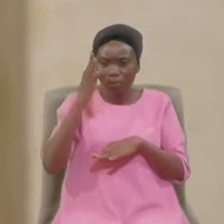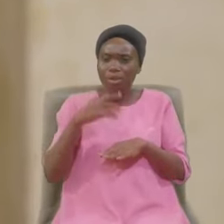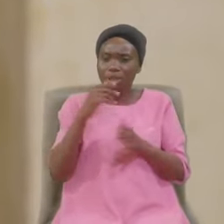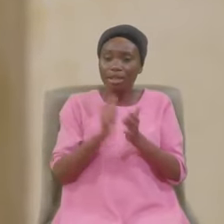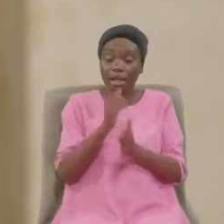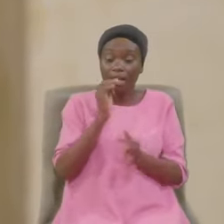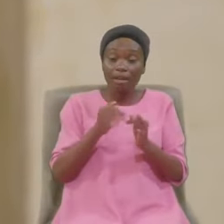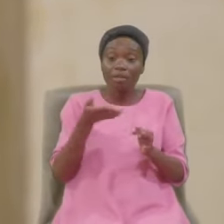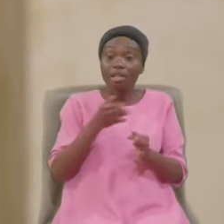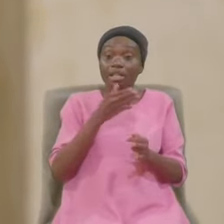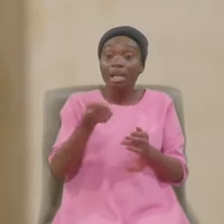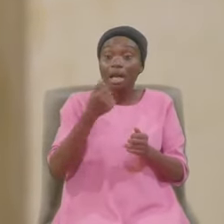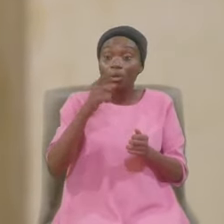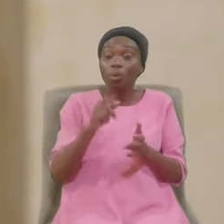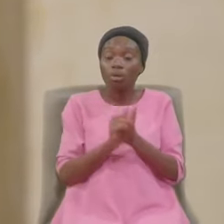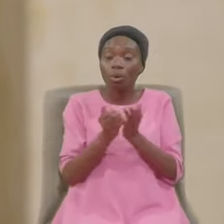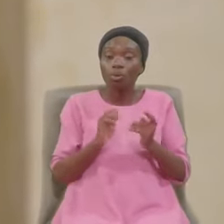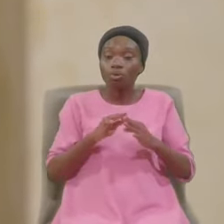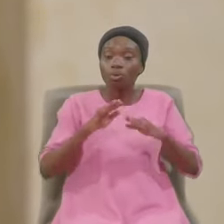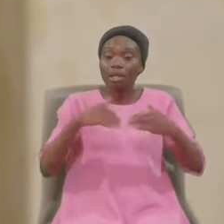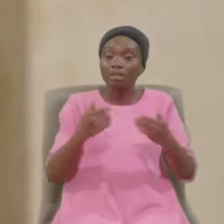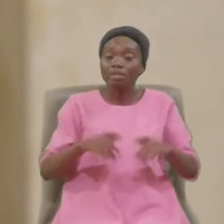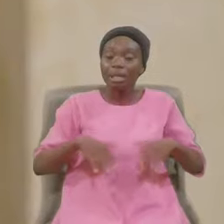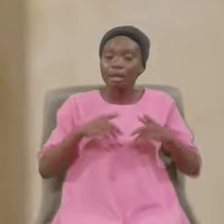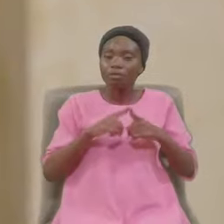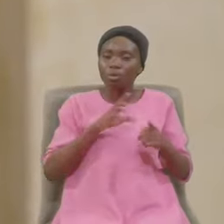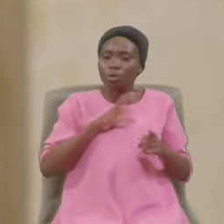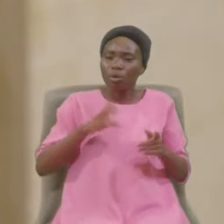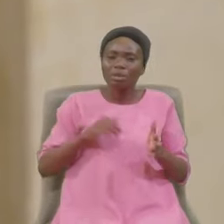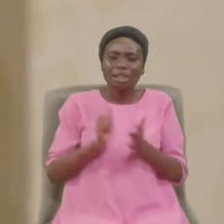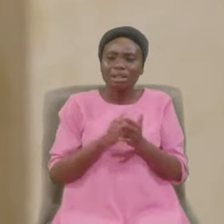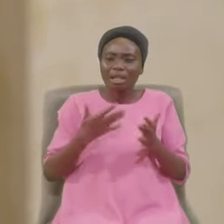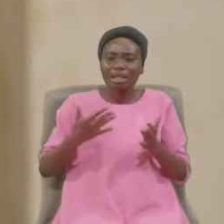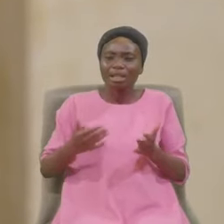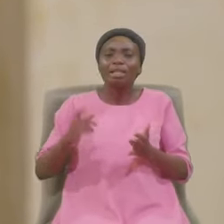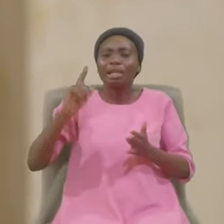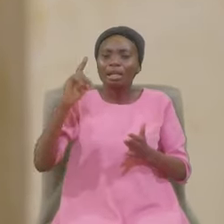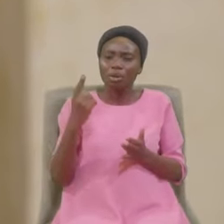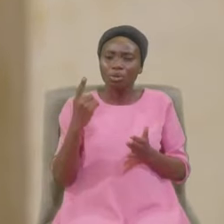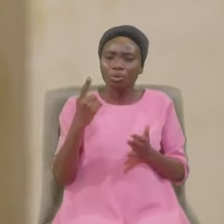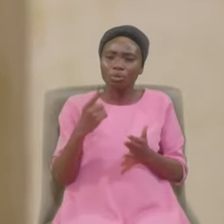wants to give his life to Christ, that thing alone gave me